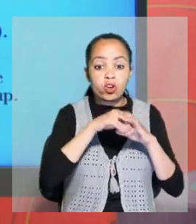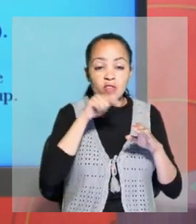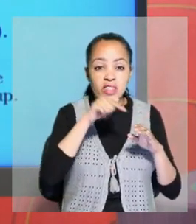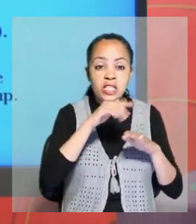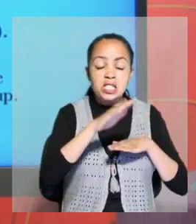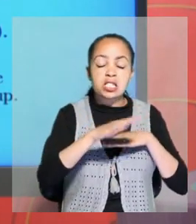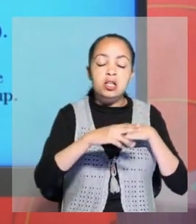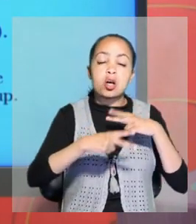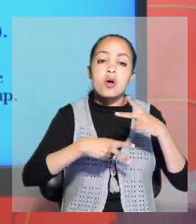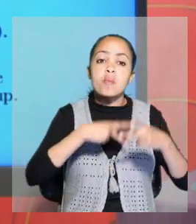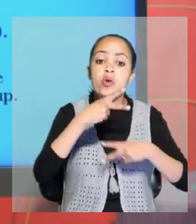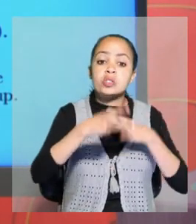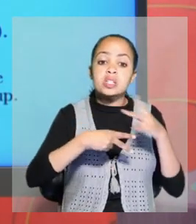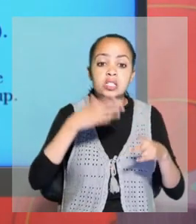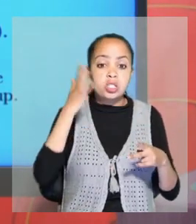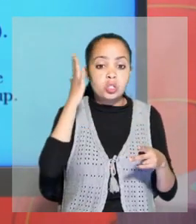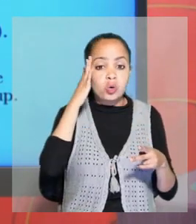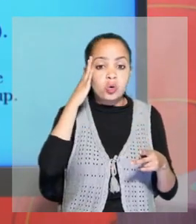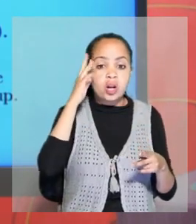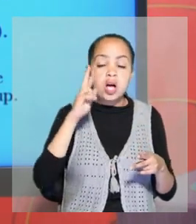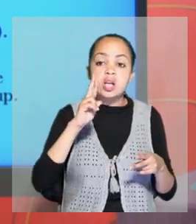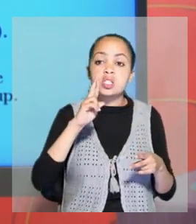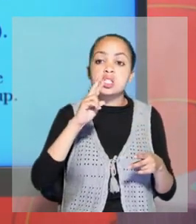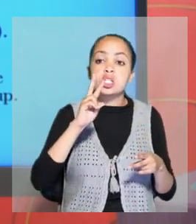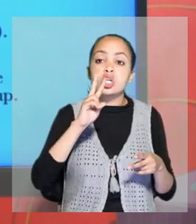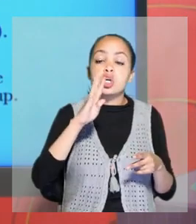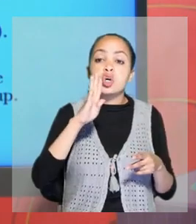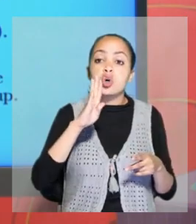is considered as Rubisco enzyme.